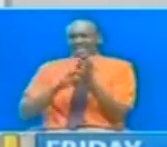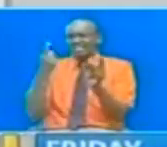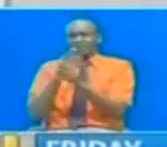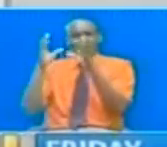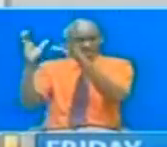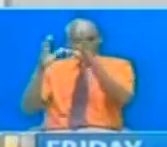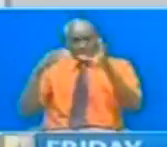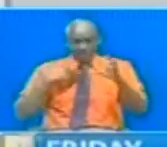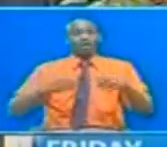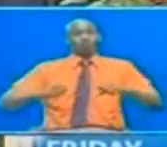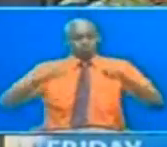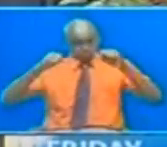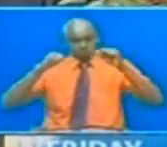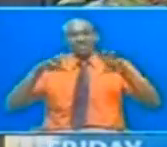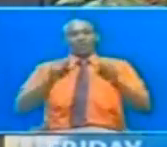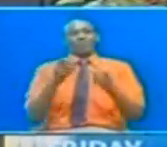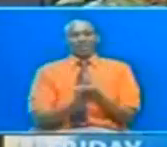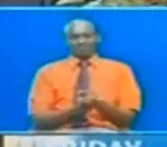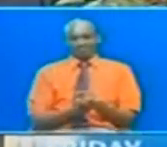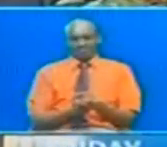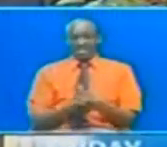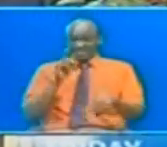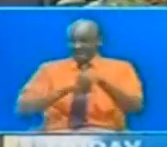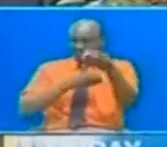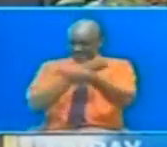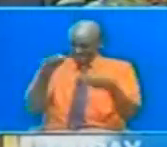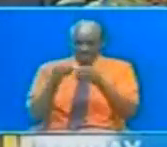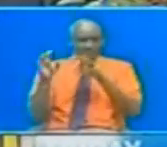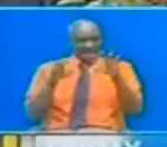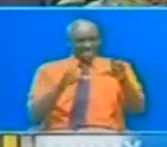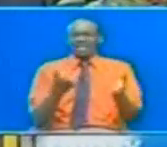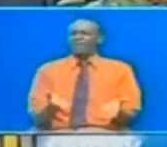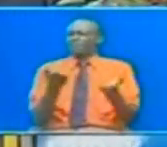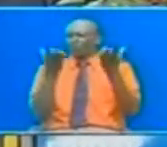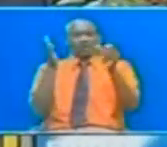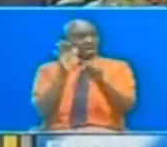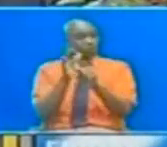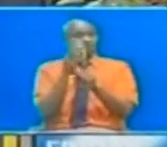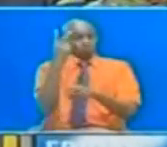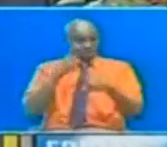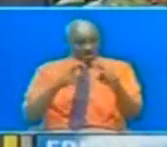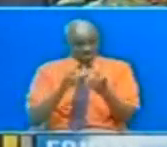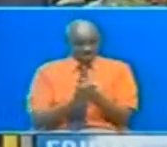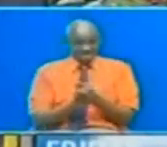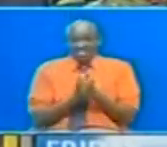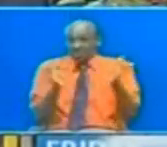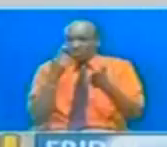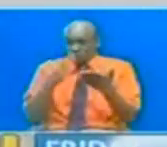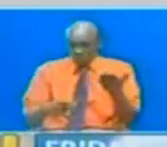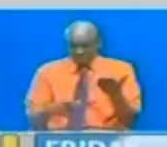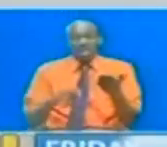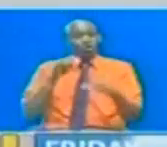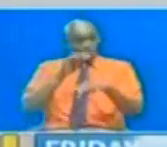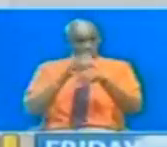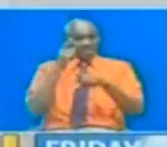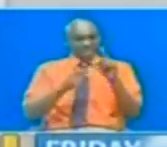their dominance in the market. Generally, also trading in the market has been improving over the last 2 years. So generally, I would say yes, a good year.